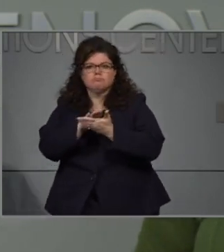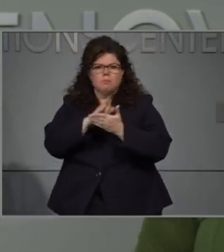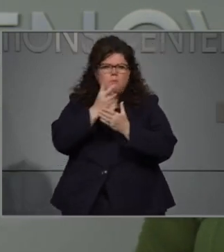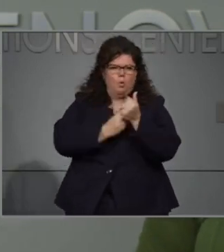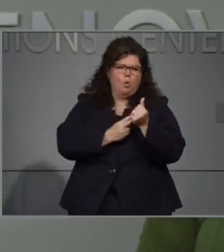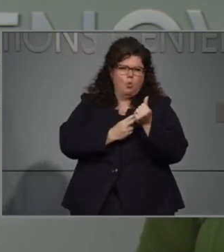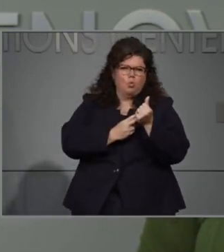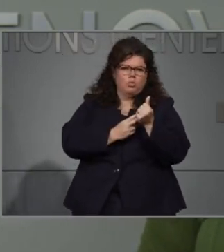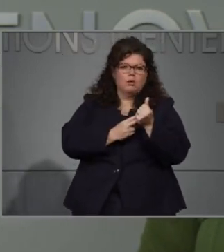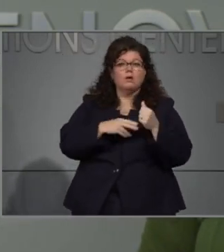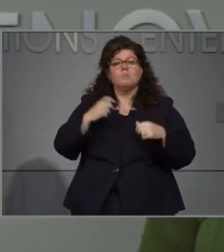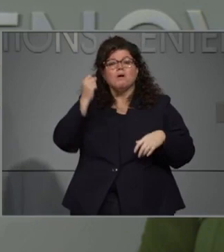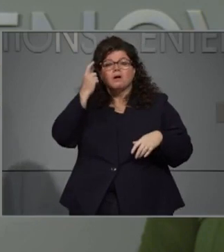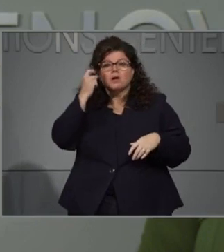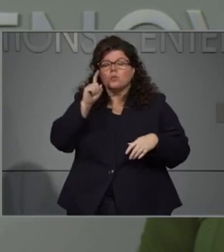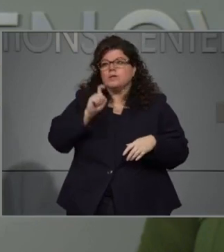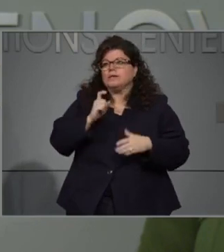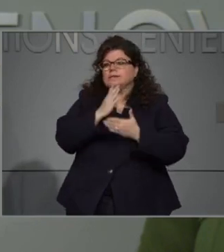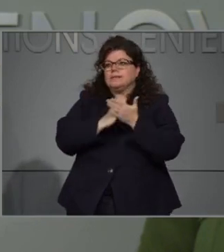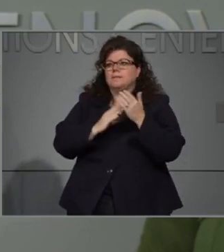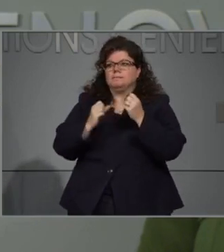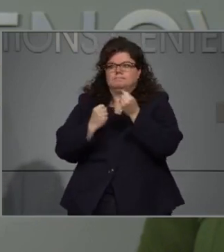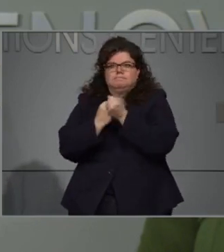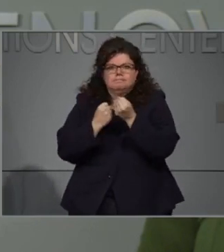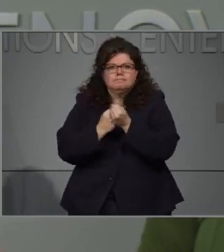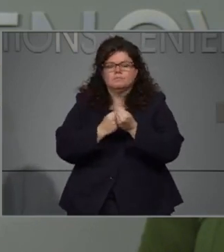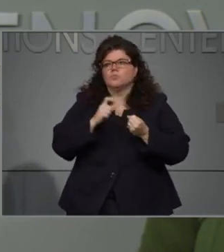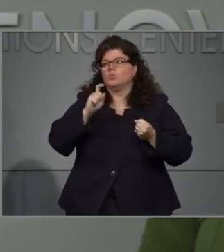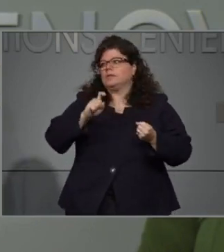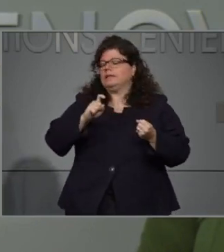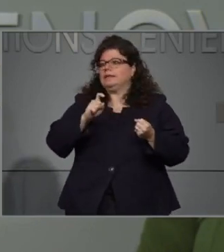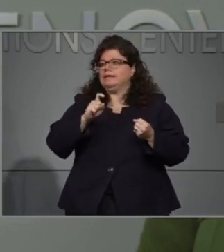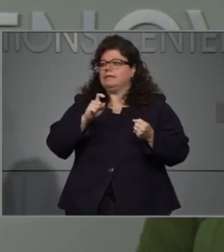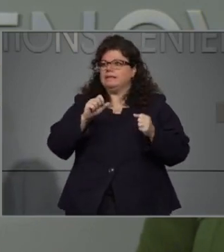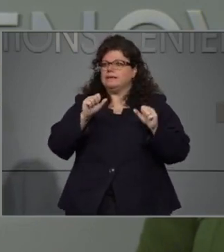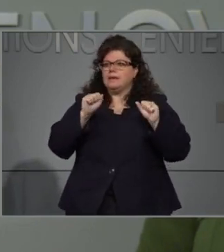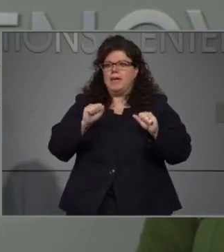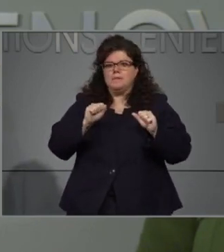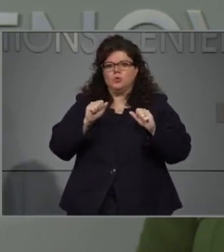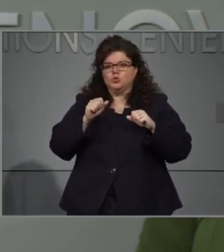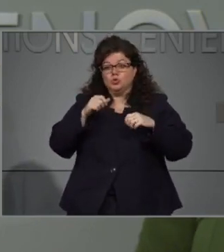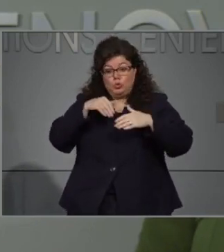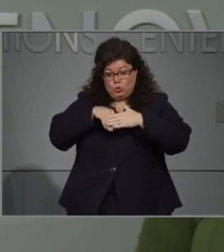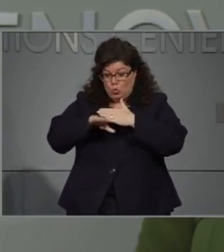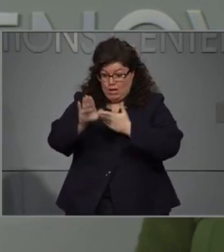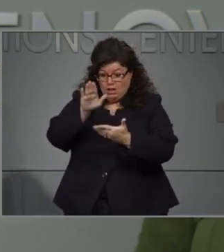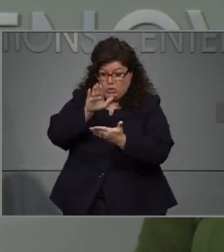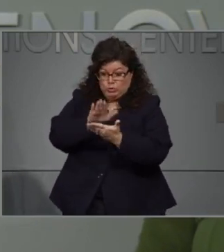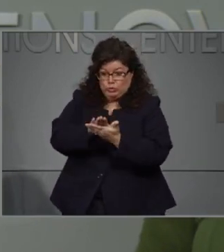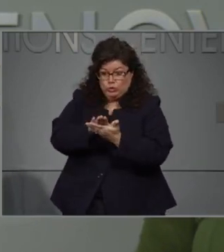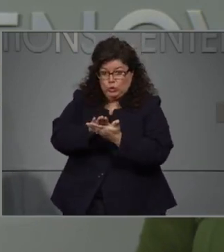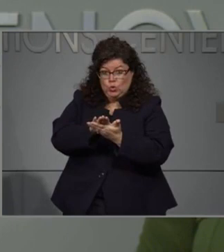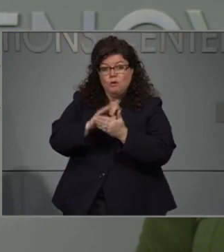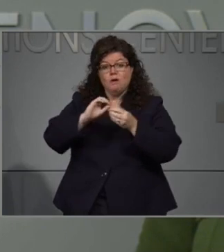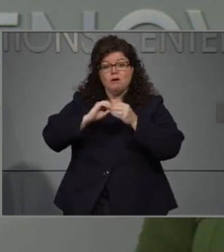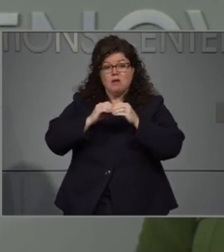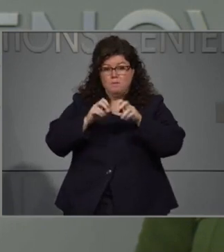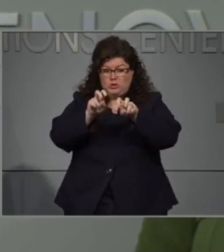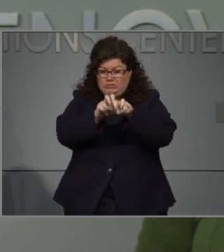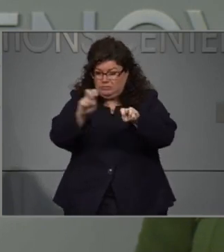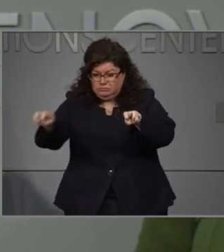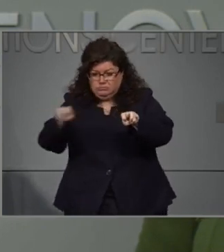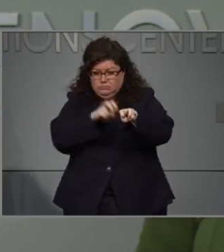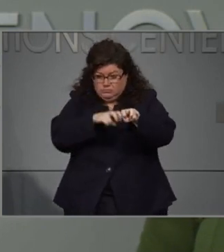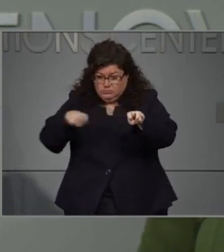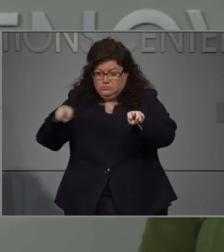also acknowledging we need some ability to maintain 6 feet, have less kids in each of the of